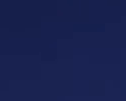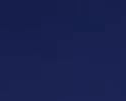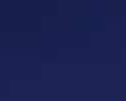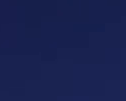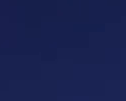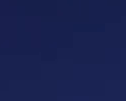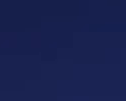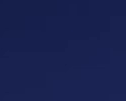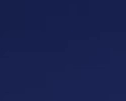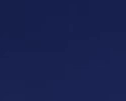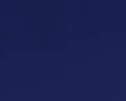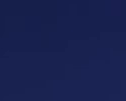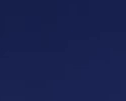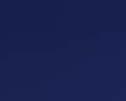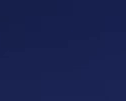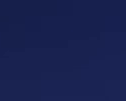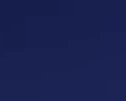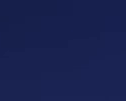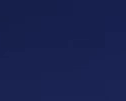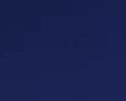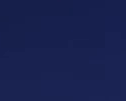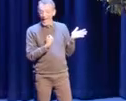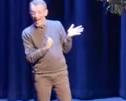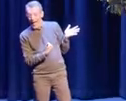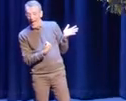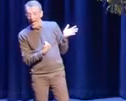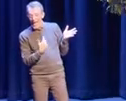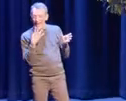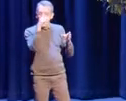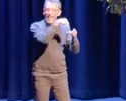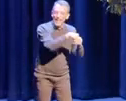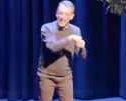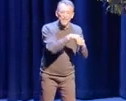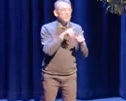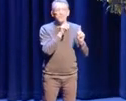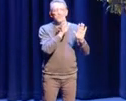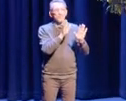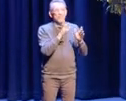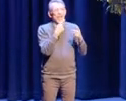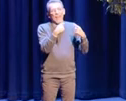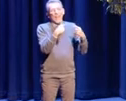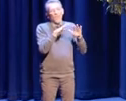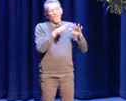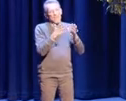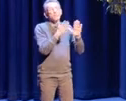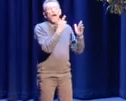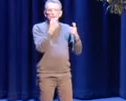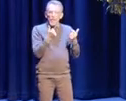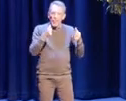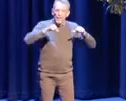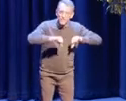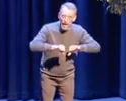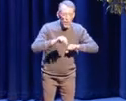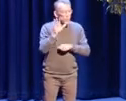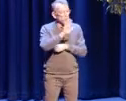the Bahamas as my personal statement. But I didn't let that get me down. Even though it doesn't set you up